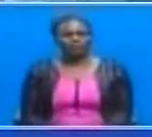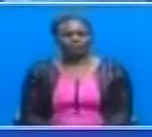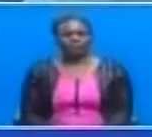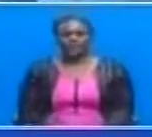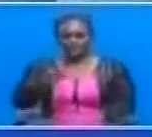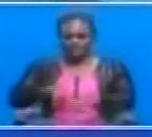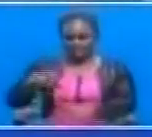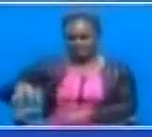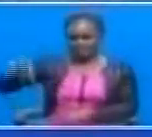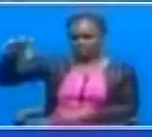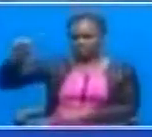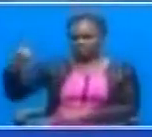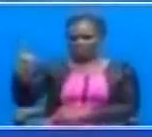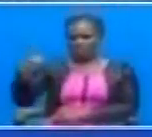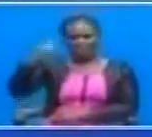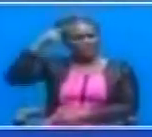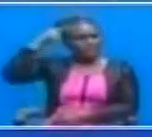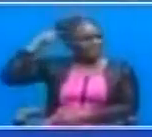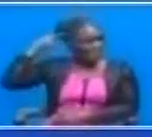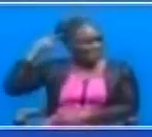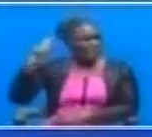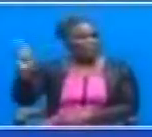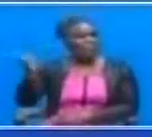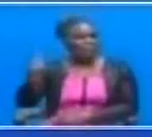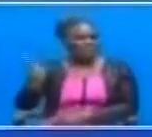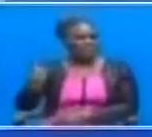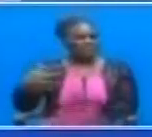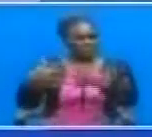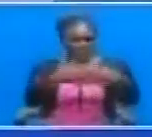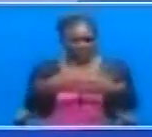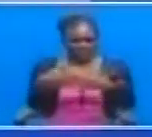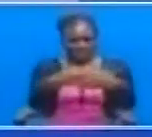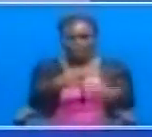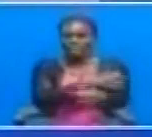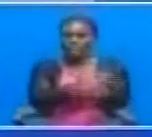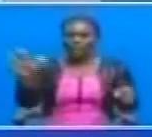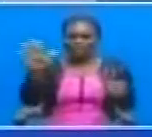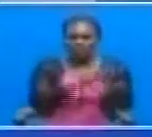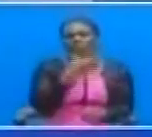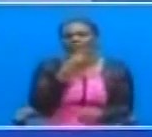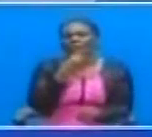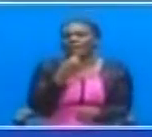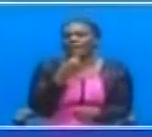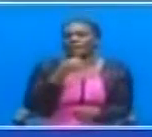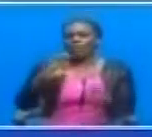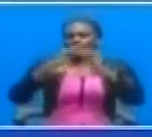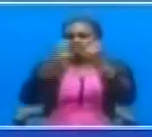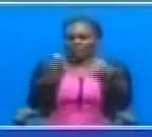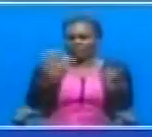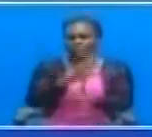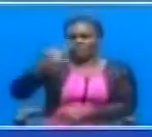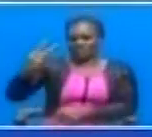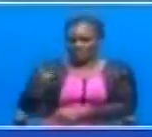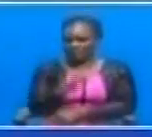Well, growing up to be the first black president of the United States, the most powerful man in the world, Barack Obama